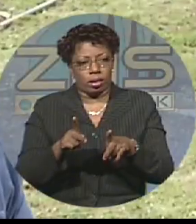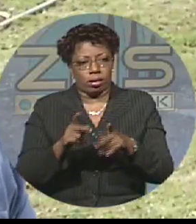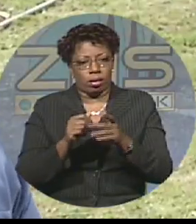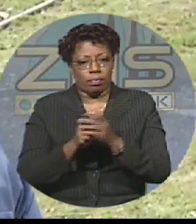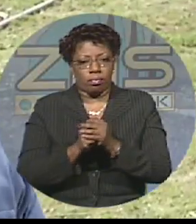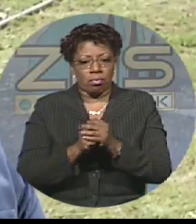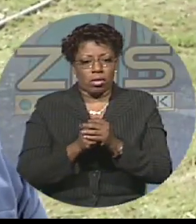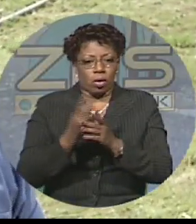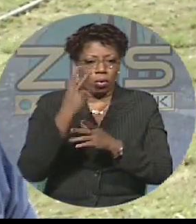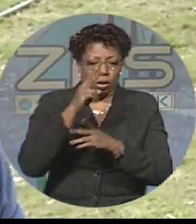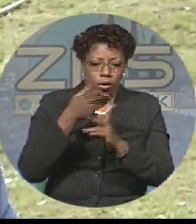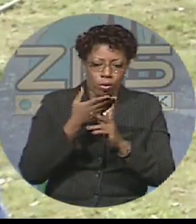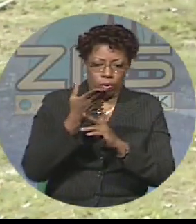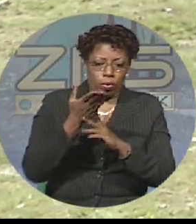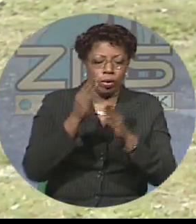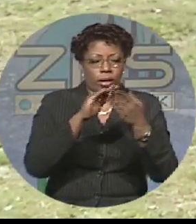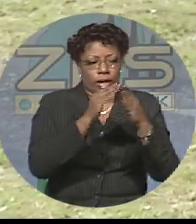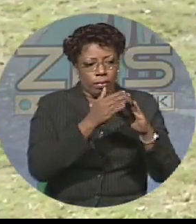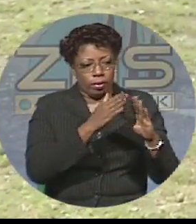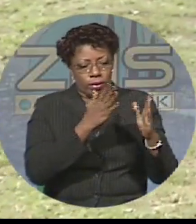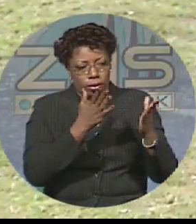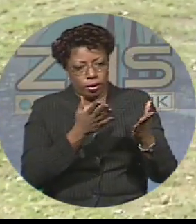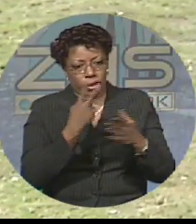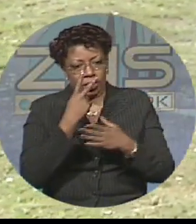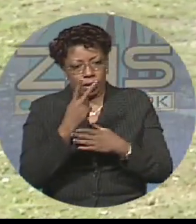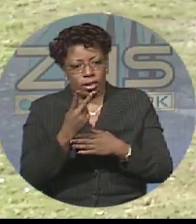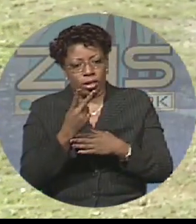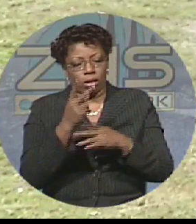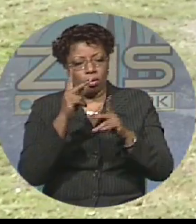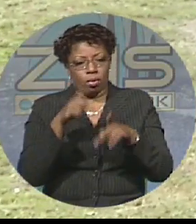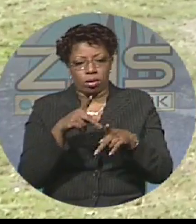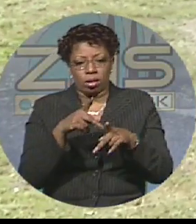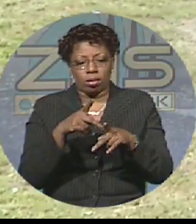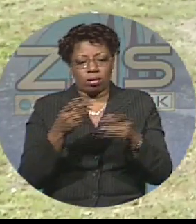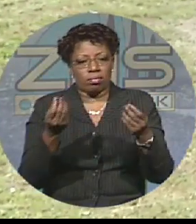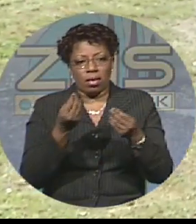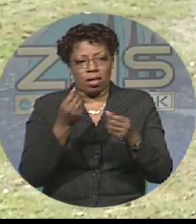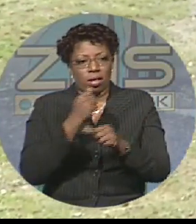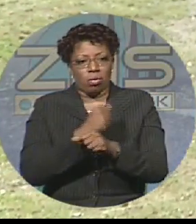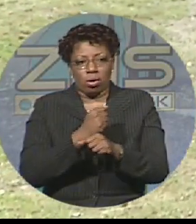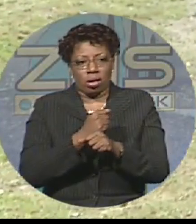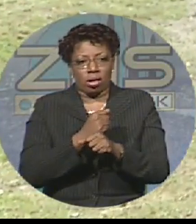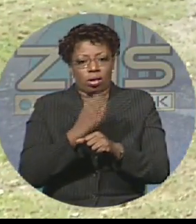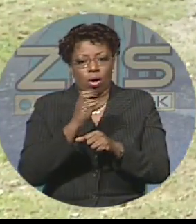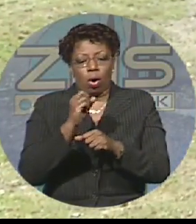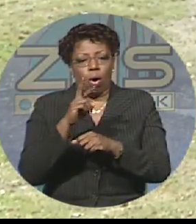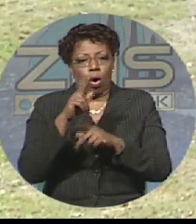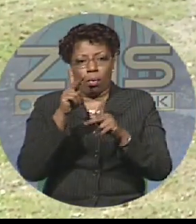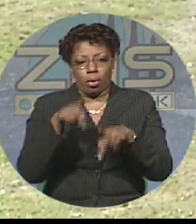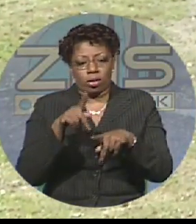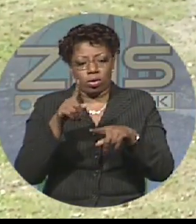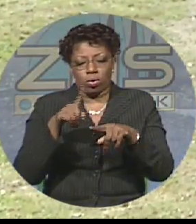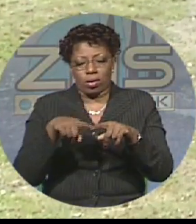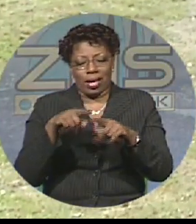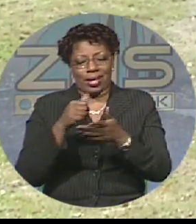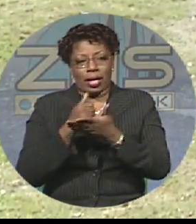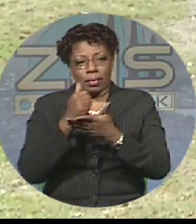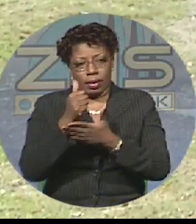area, we look for persons who really couldn't help themselves, who are unemployed, elderly persons who really can't help themselves. We just try to assist the best way we